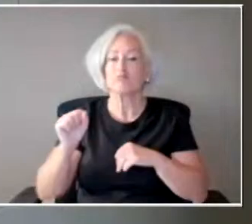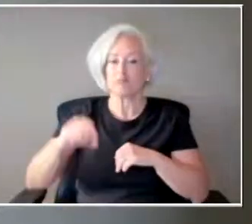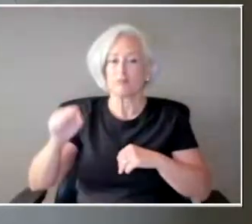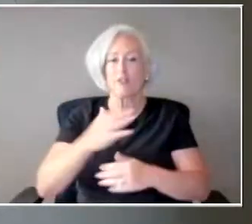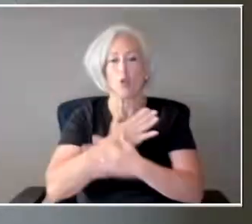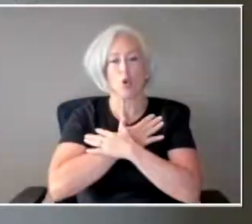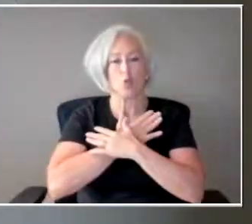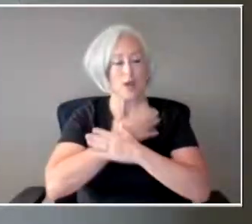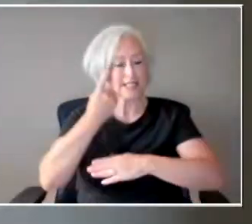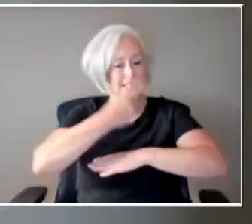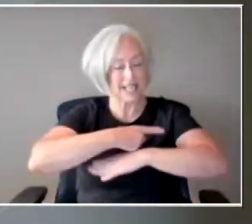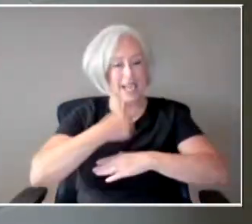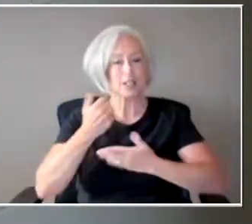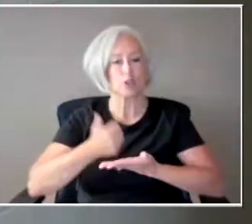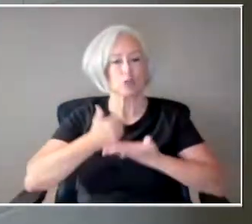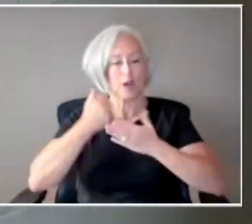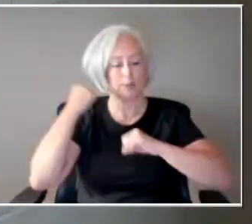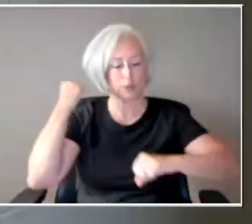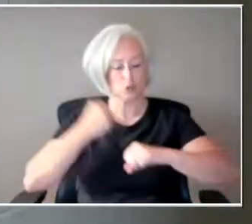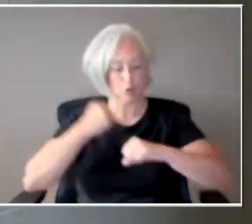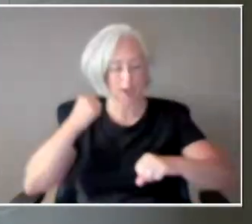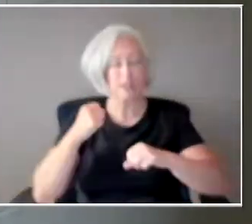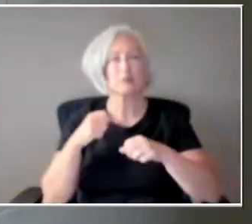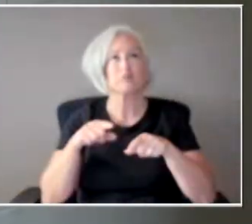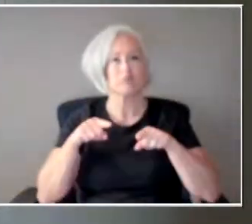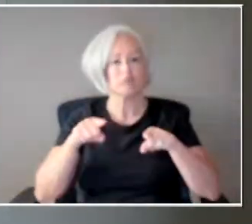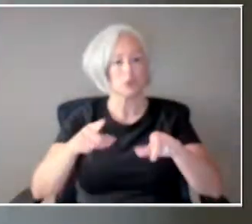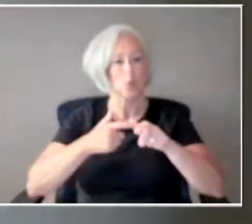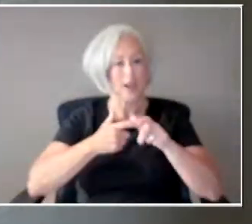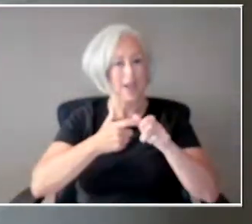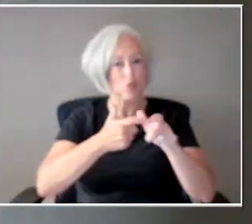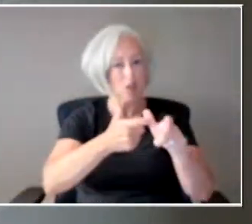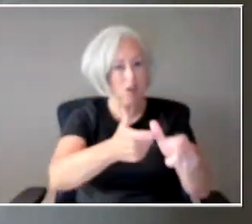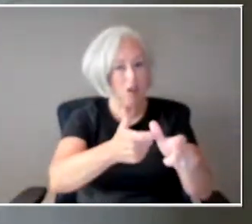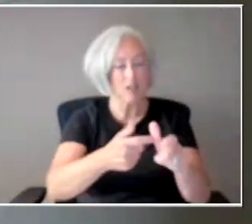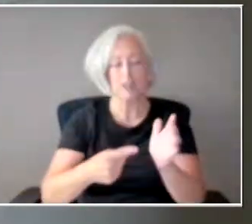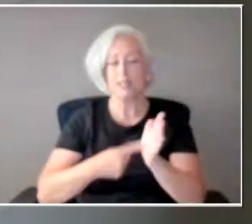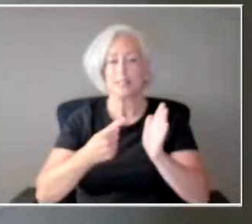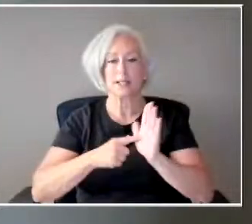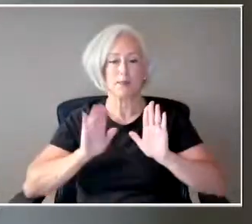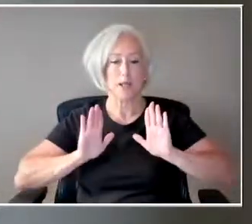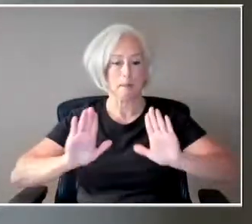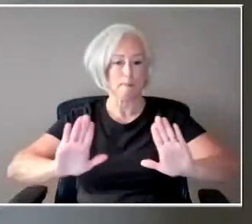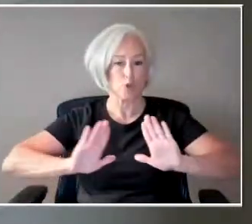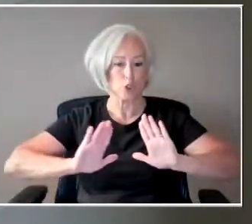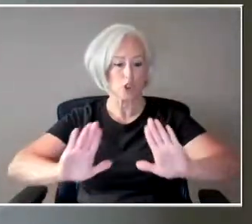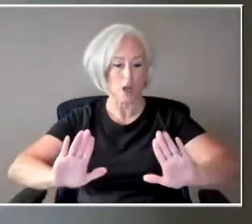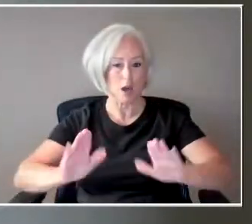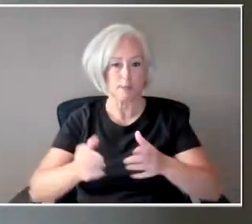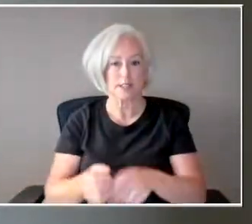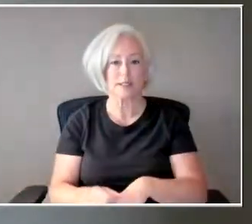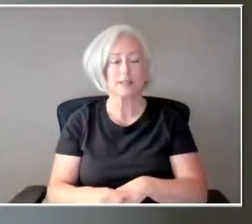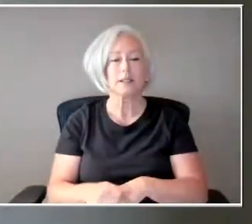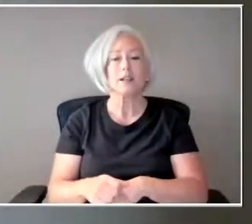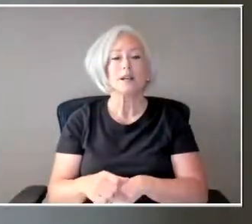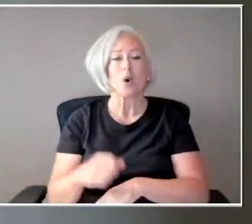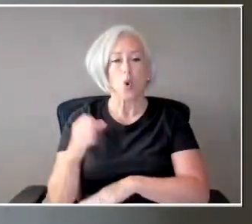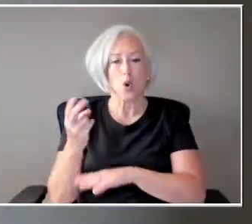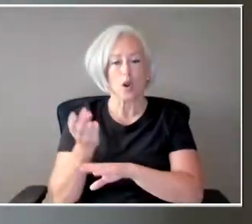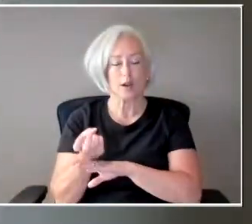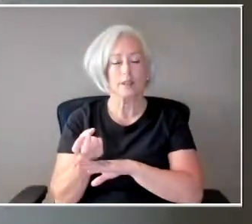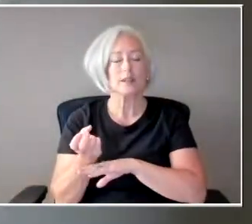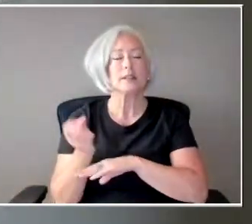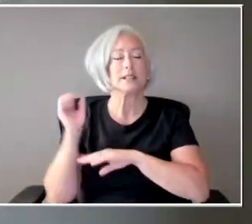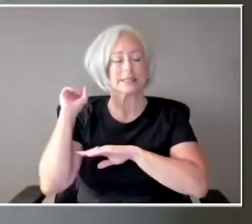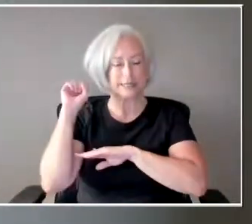also on my runs. Sometimes we'll do push-ups, sit-ups, other isolated leg or arm